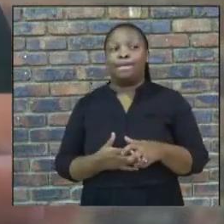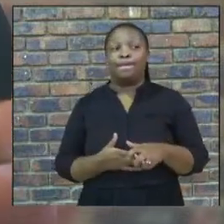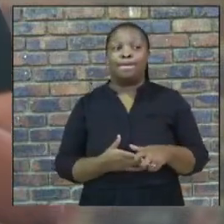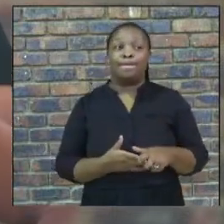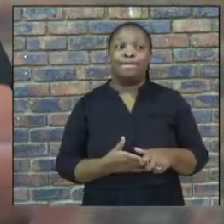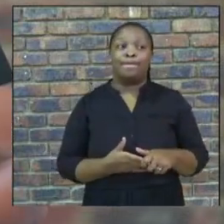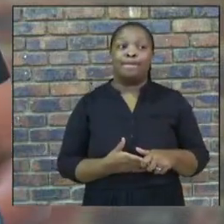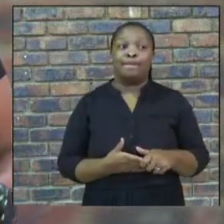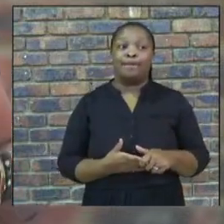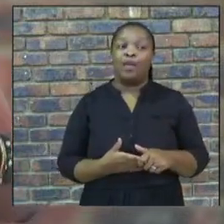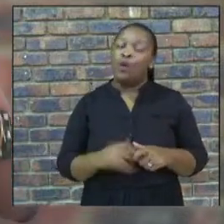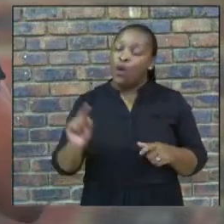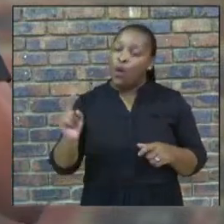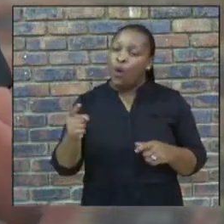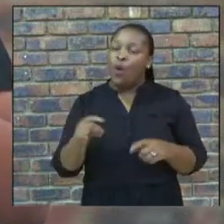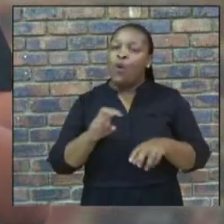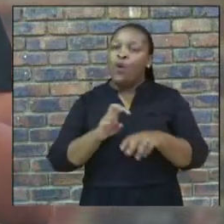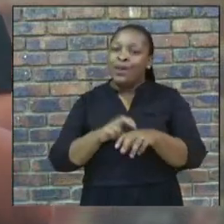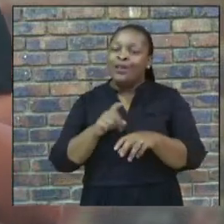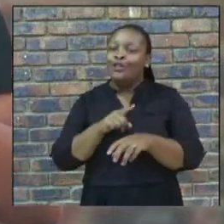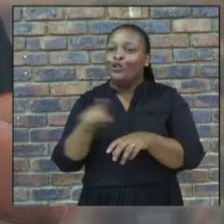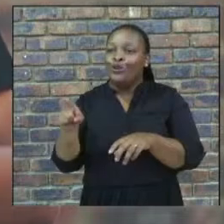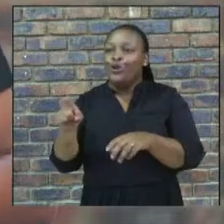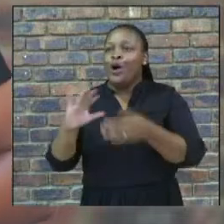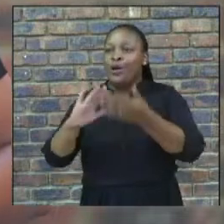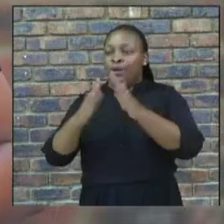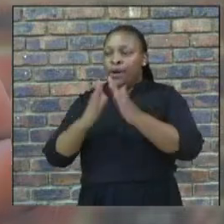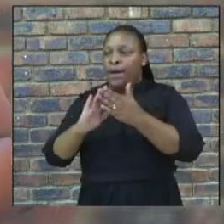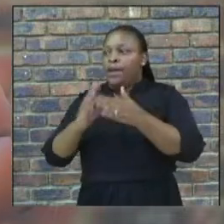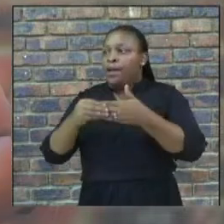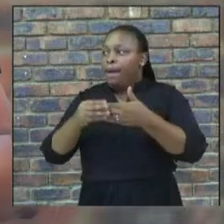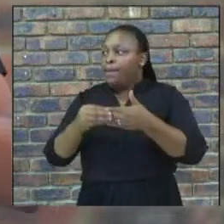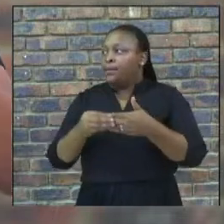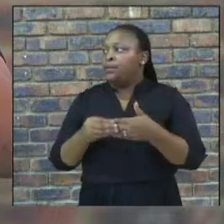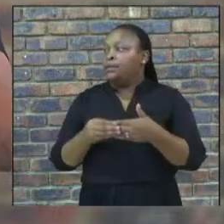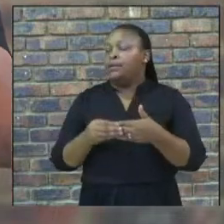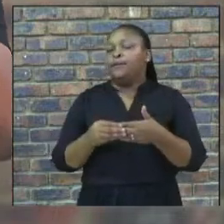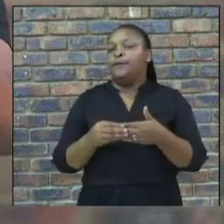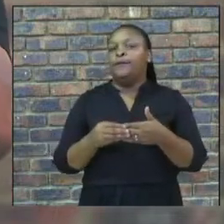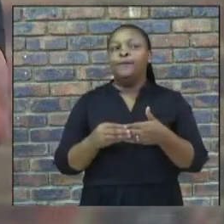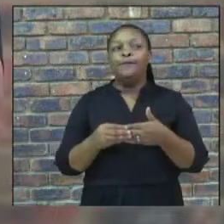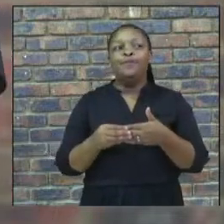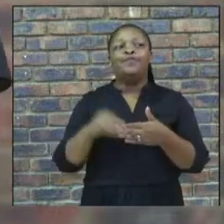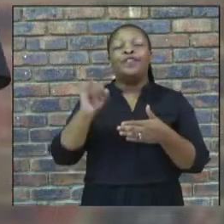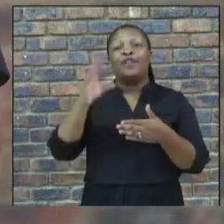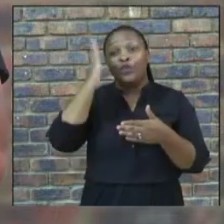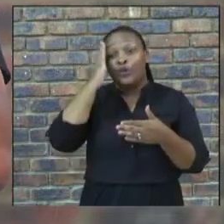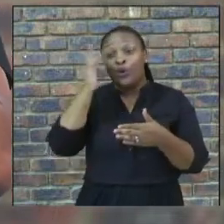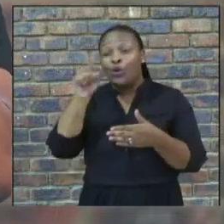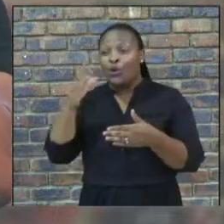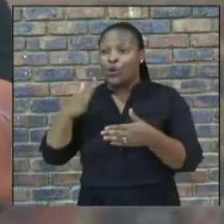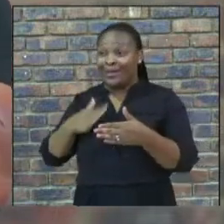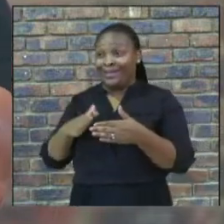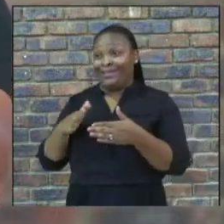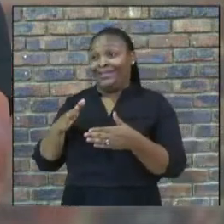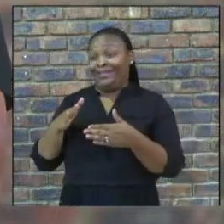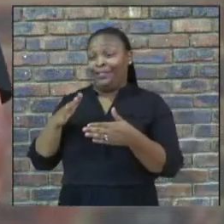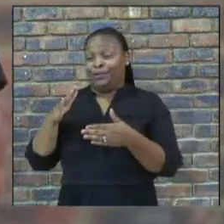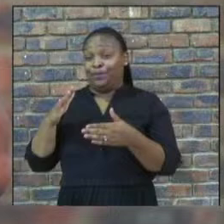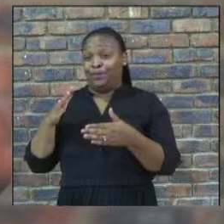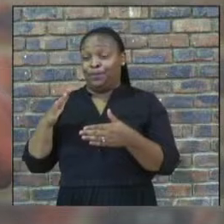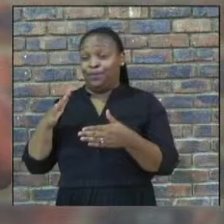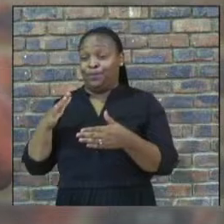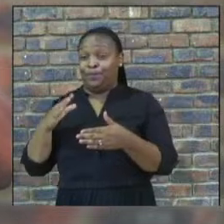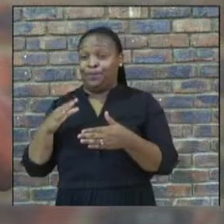also expect you as members of the community, or if you know that you are interested in a particular